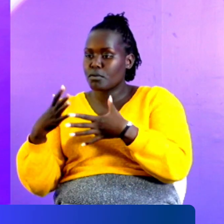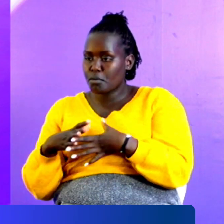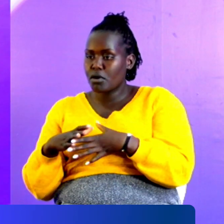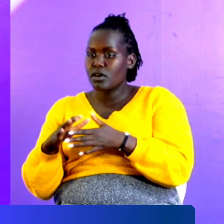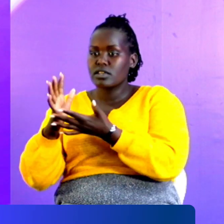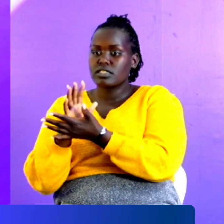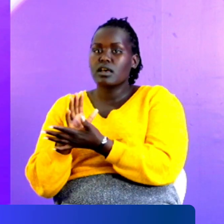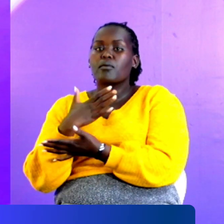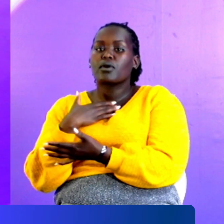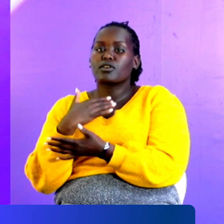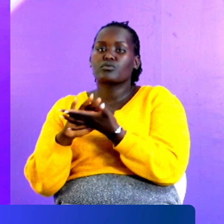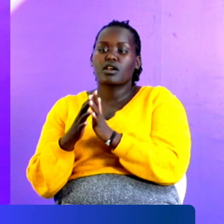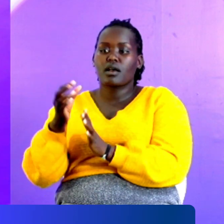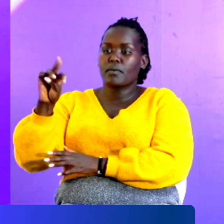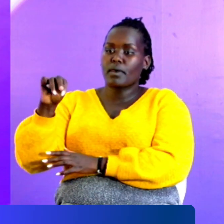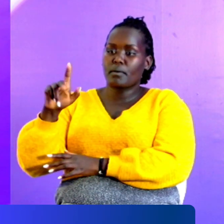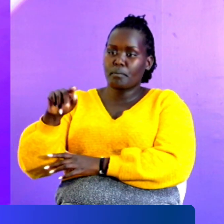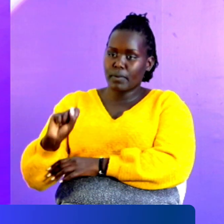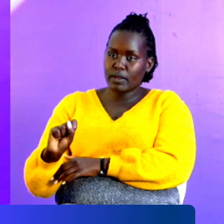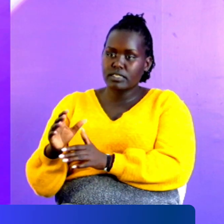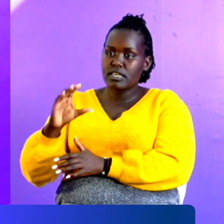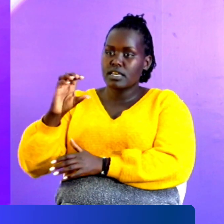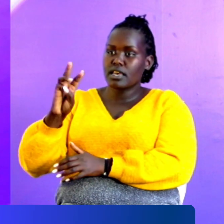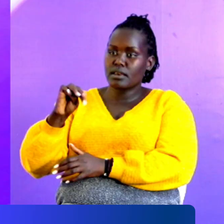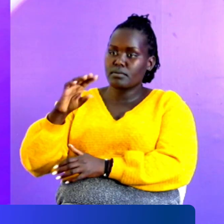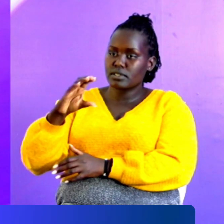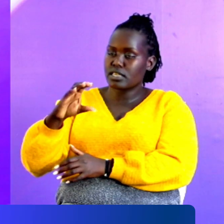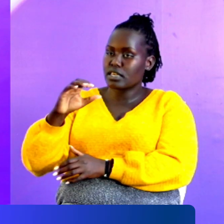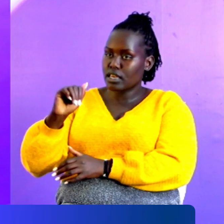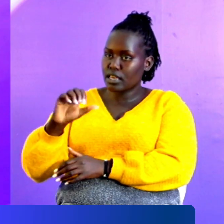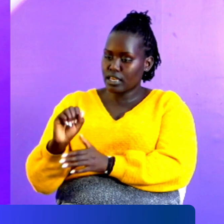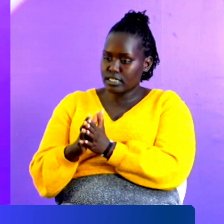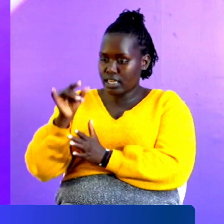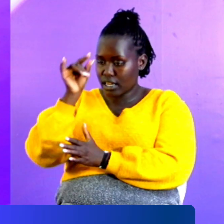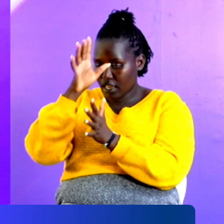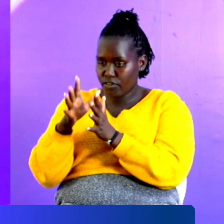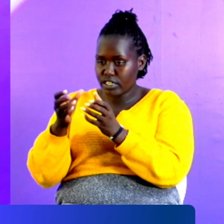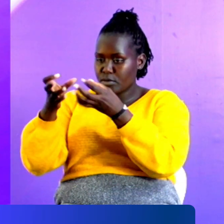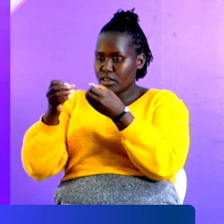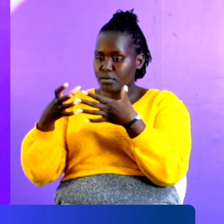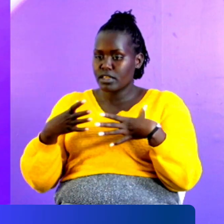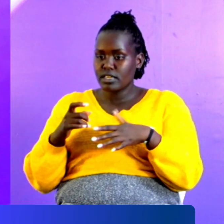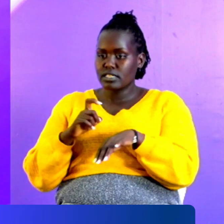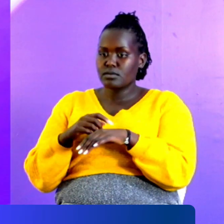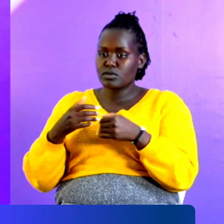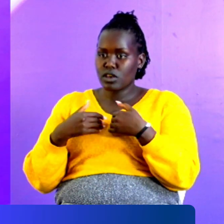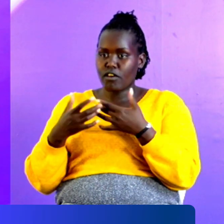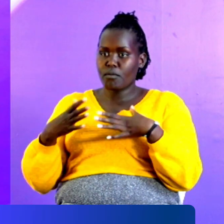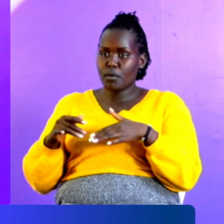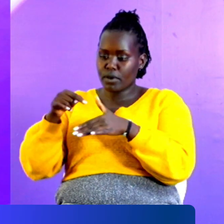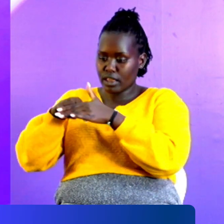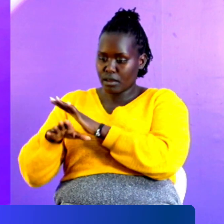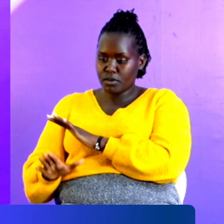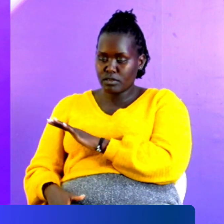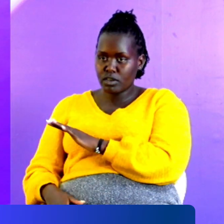of us want to be MCAs, MPs, and governors. How then do we ensure we win? Yeah. Because many a times we have people with the deepest pockets getting